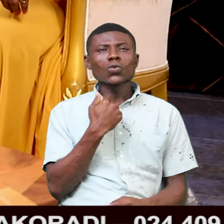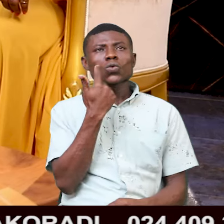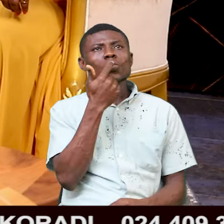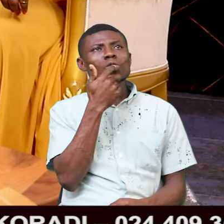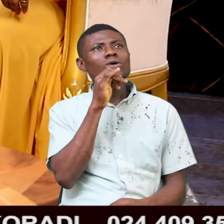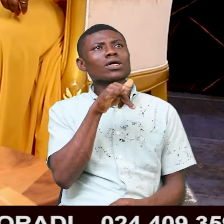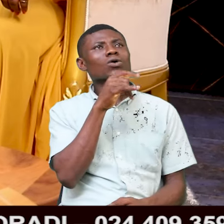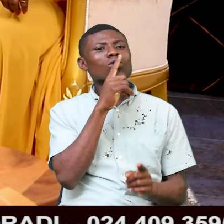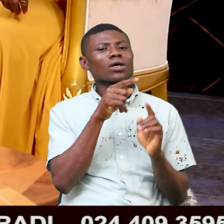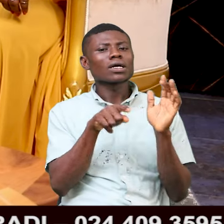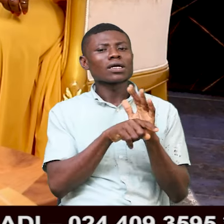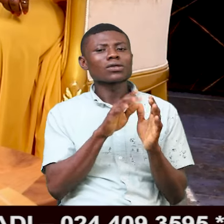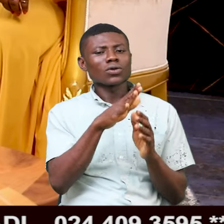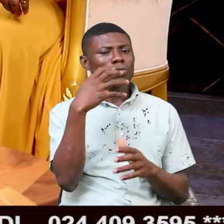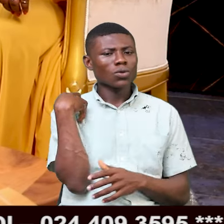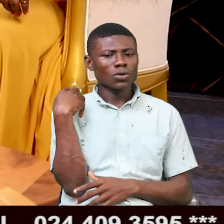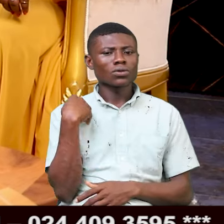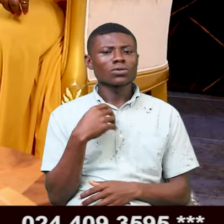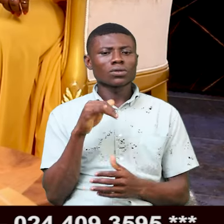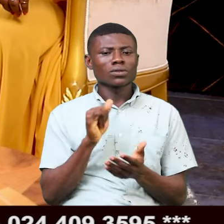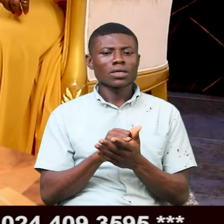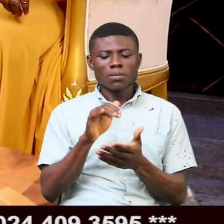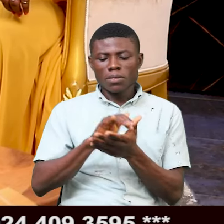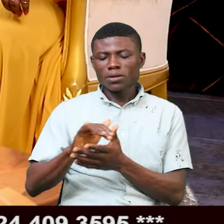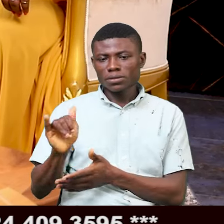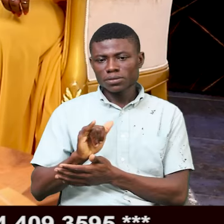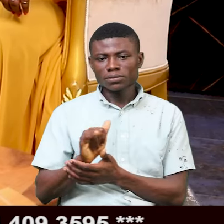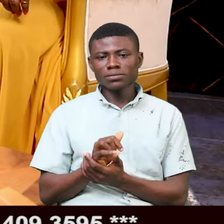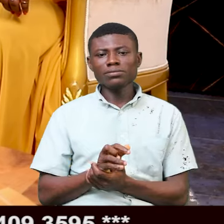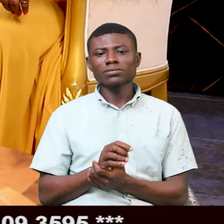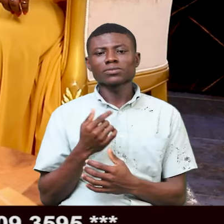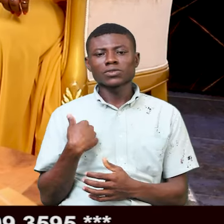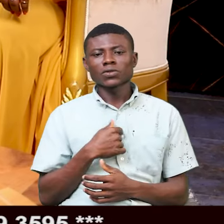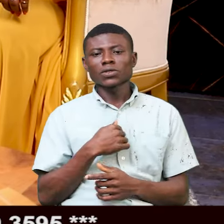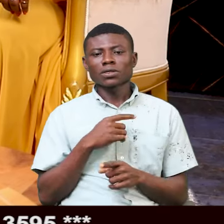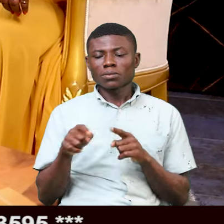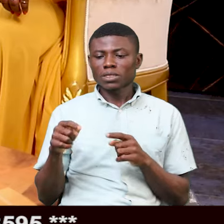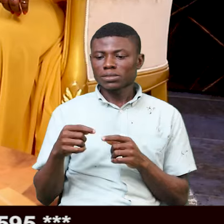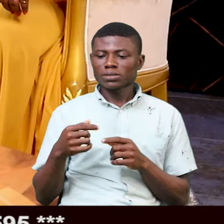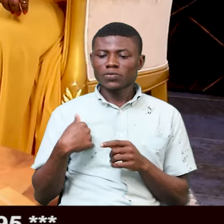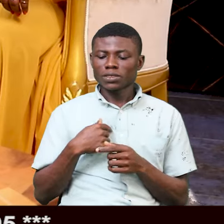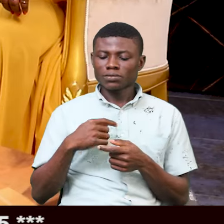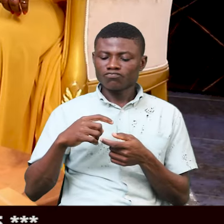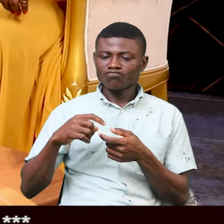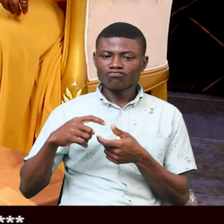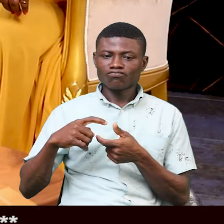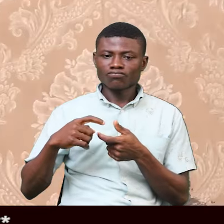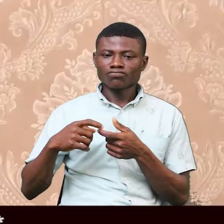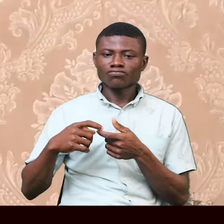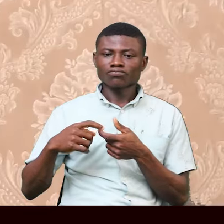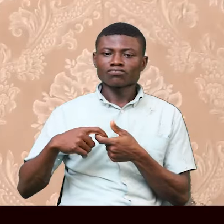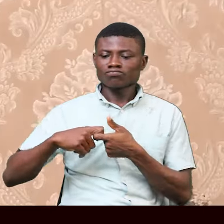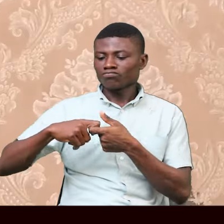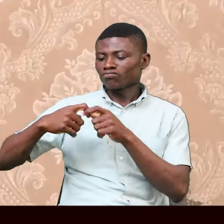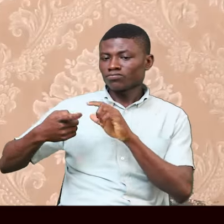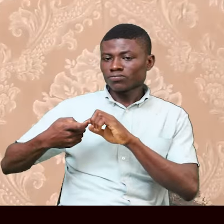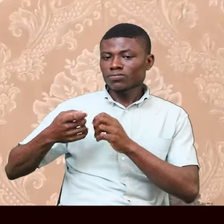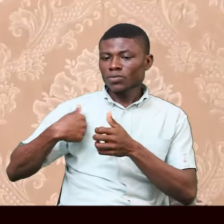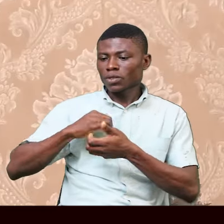nubetiano? Sa. What is a sana our yet ye partners, but partner no or your head and our